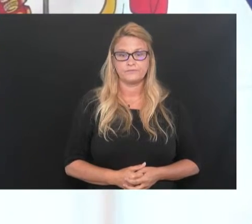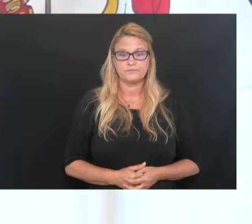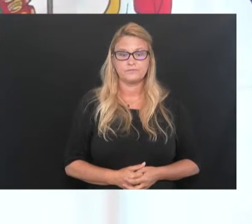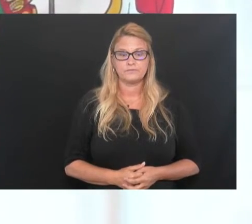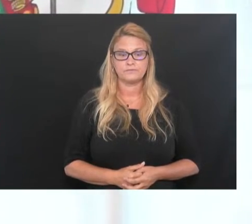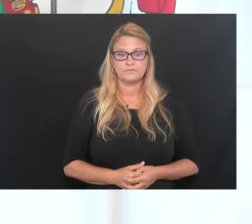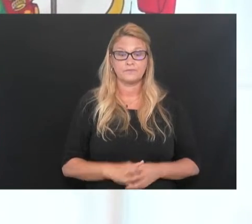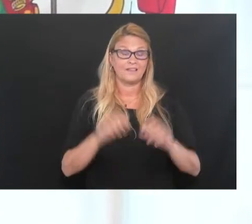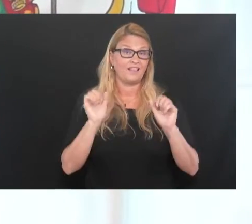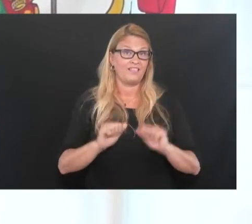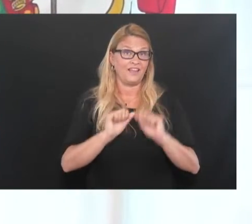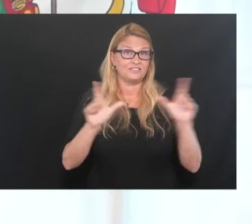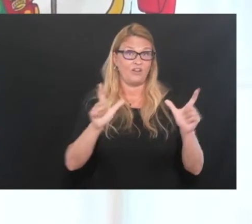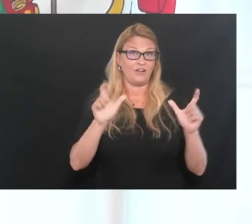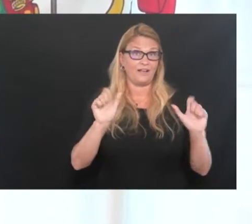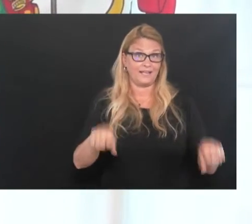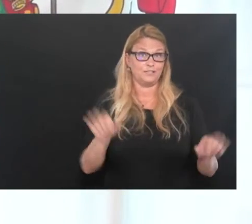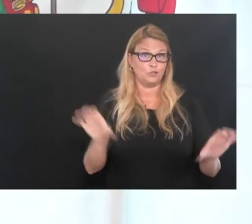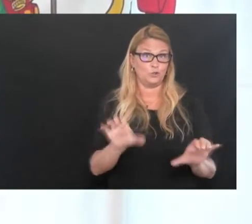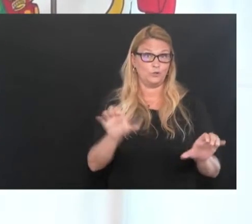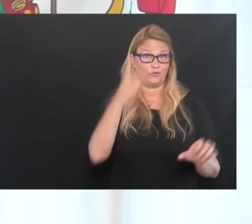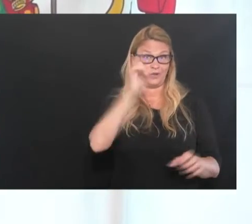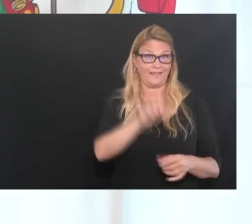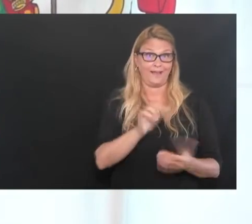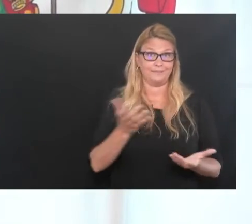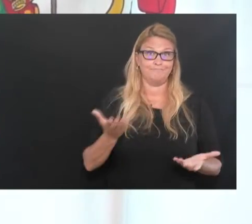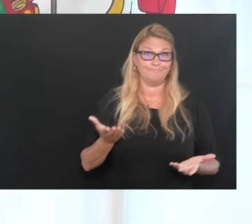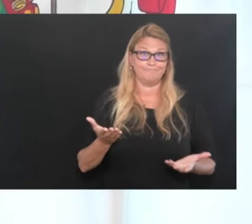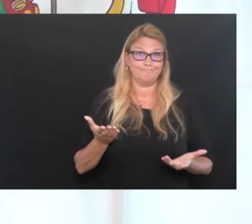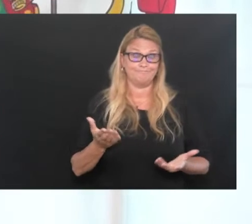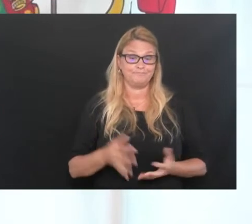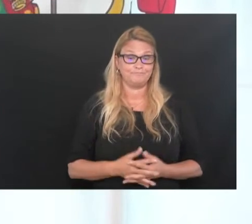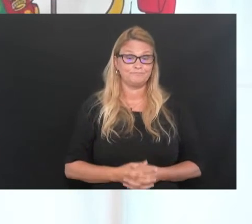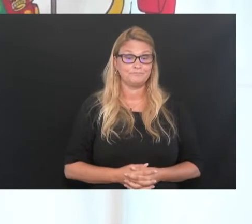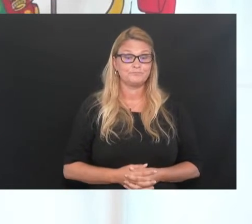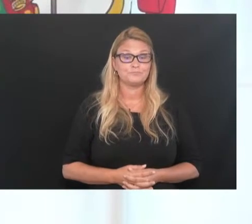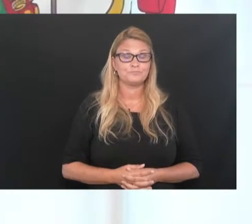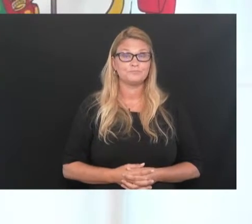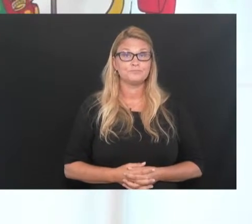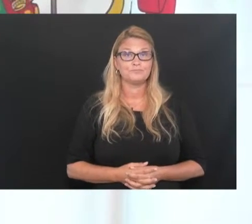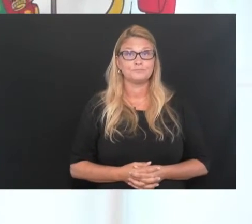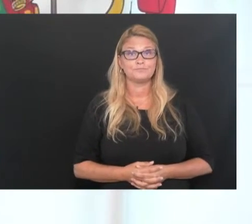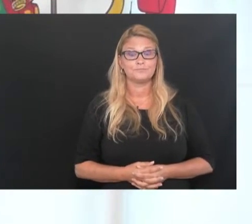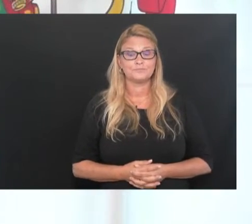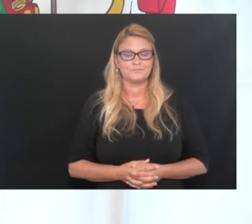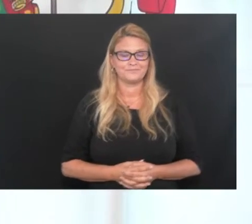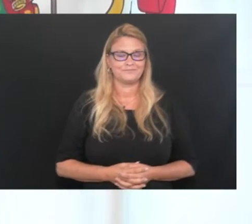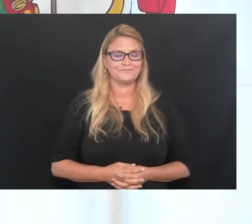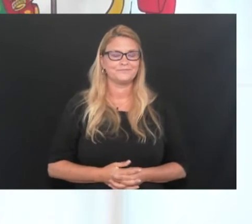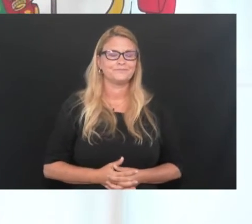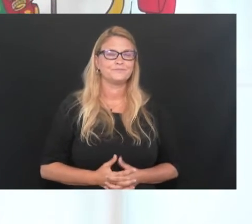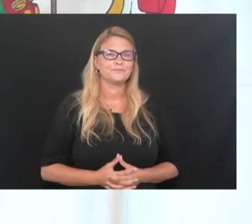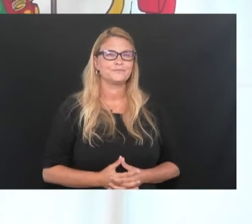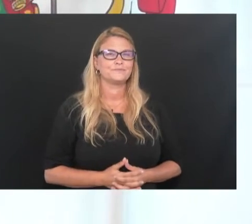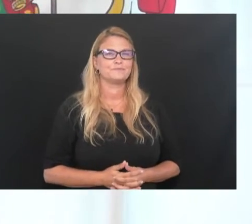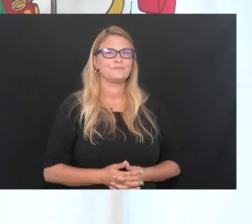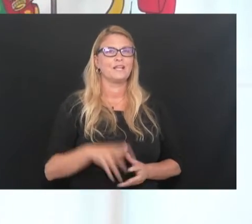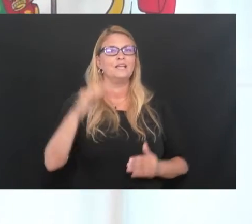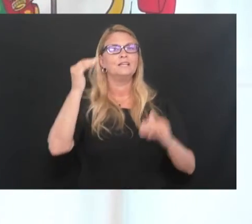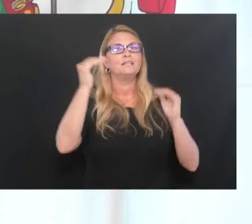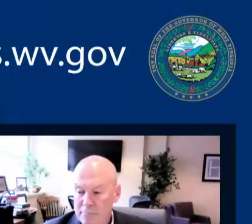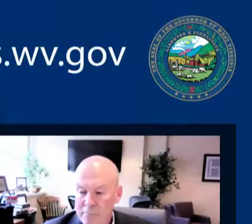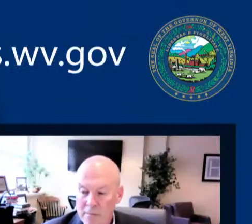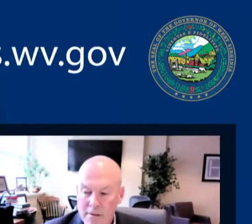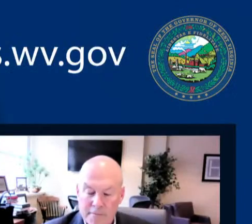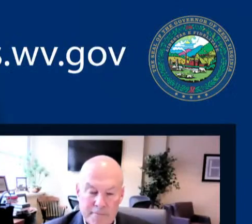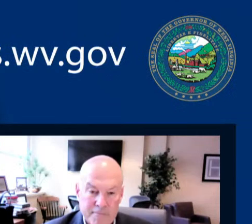that's about it. That's all I can do, Kenny, is tell you what I think, tell you the truth as best I can. All right, thanks, Kenny. Next to Charles Young